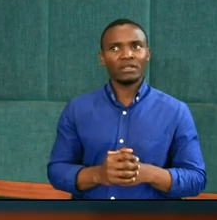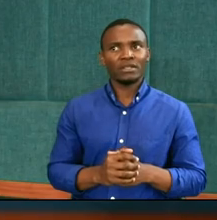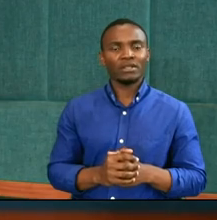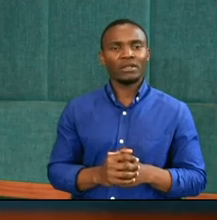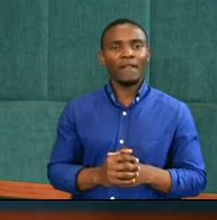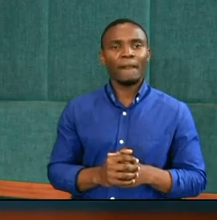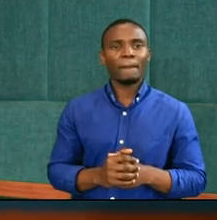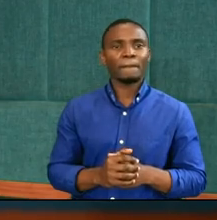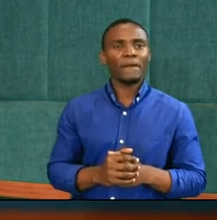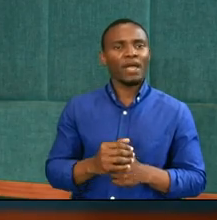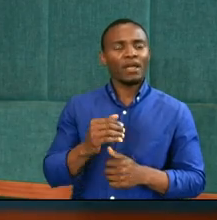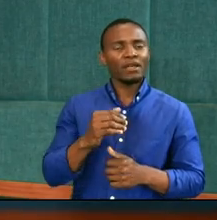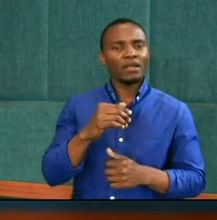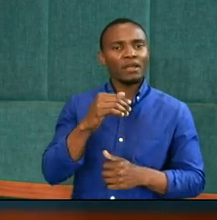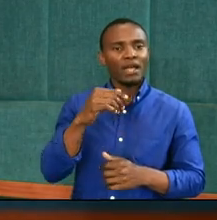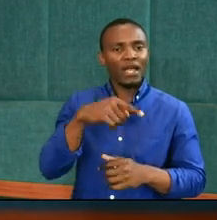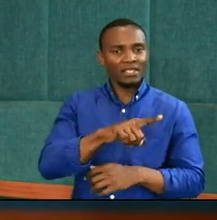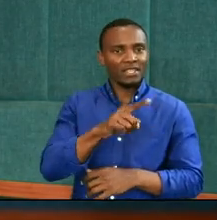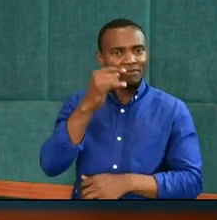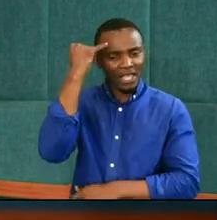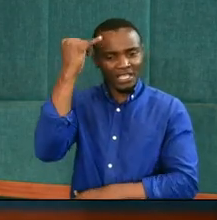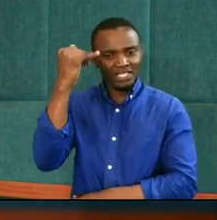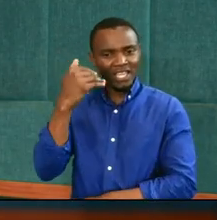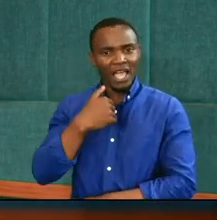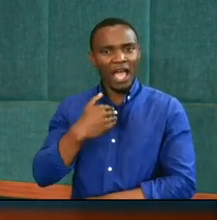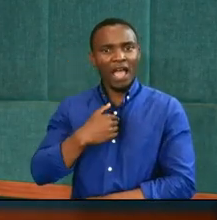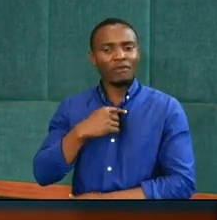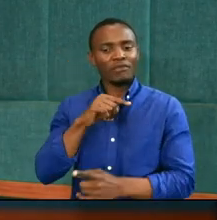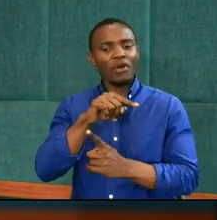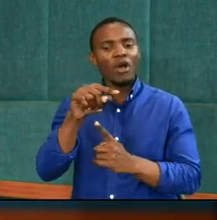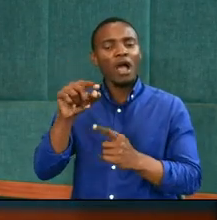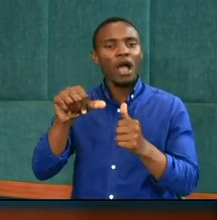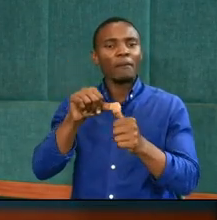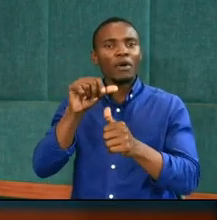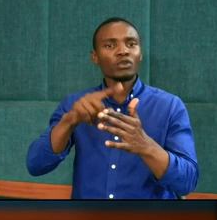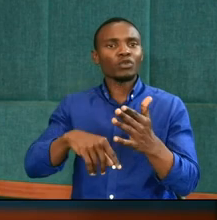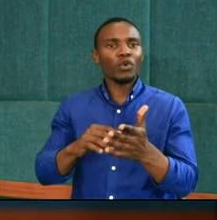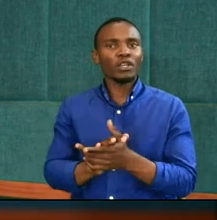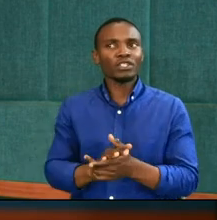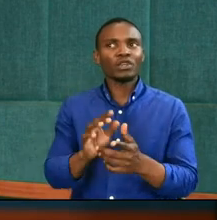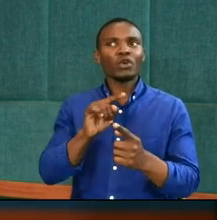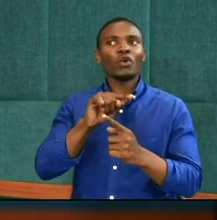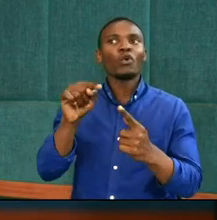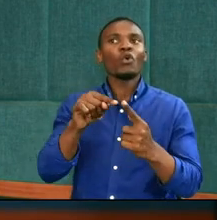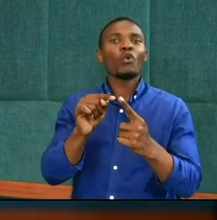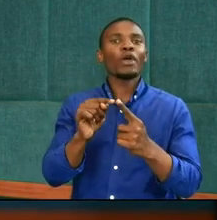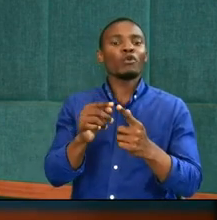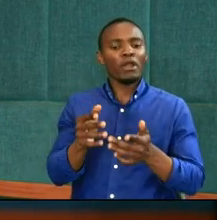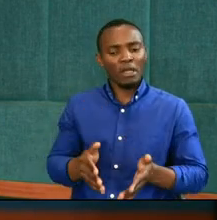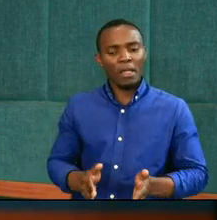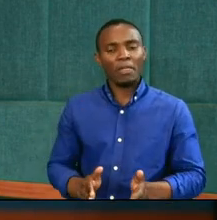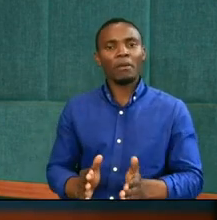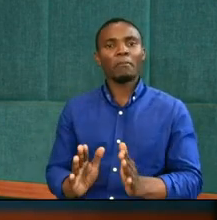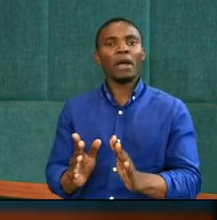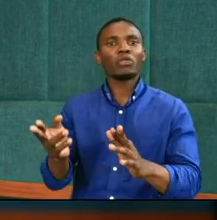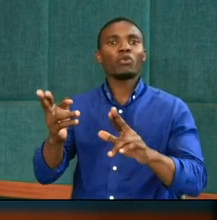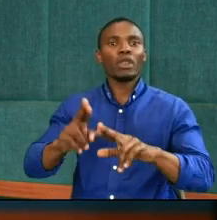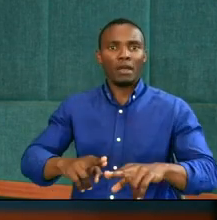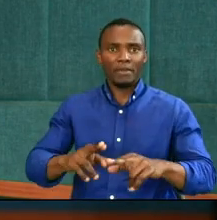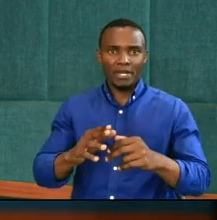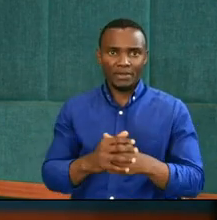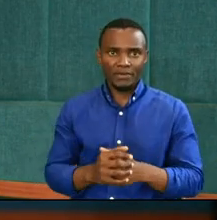she has an idea of when the birth will actually take